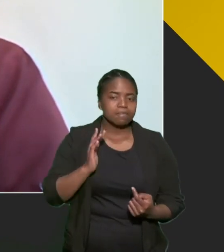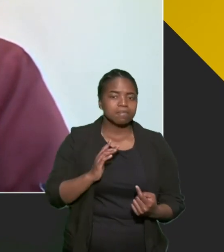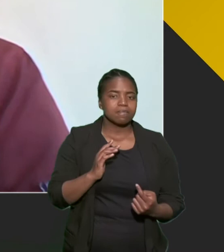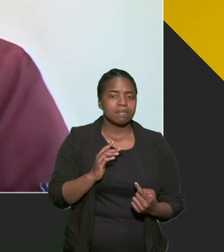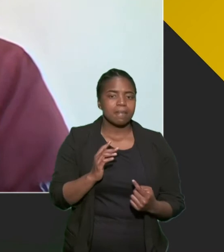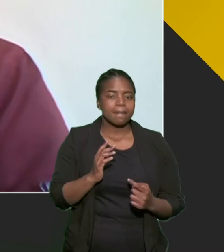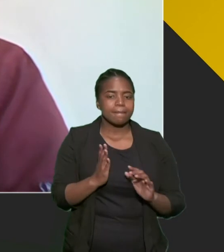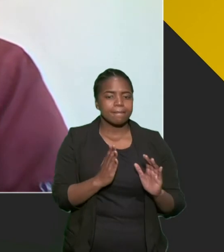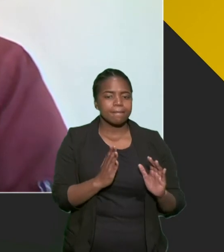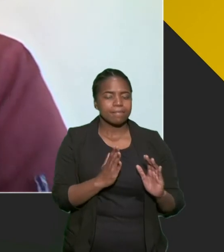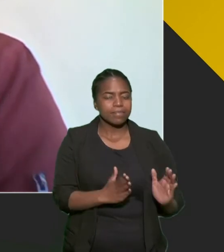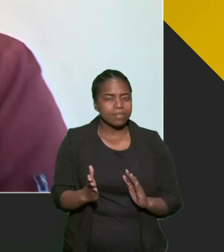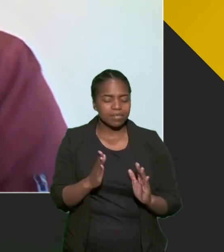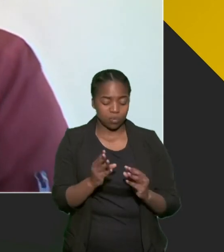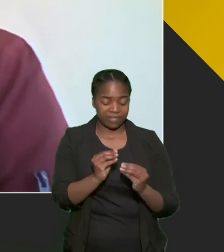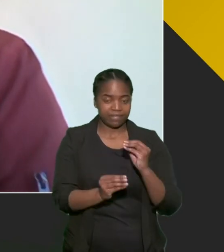fixed our political system.